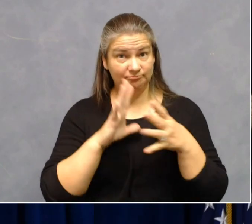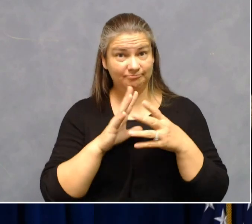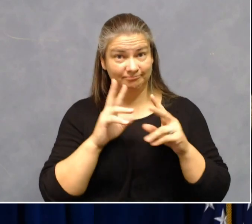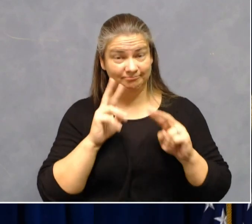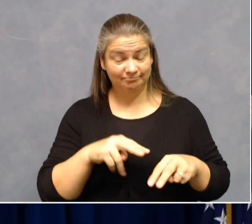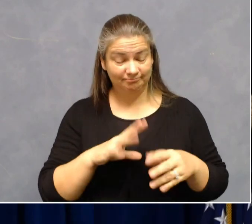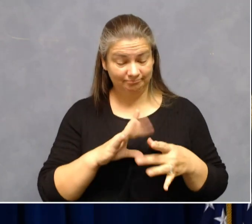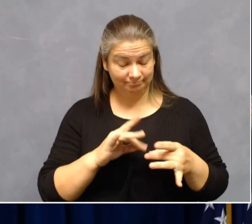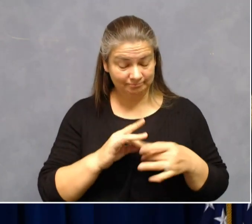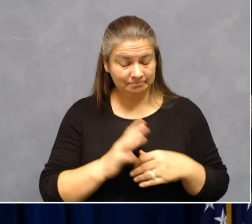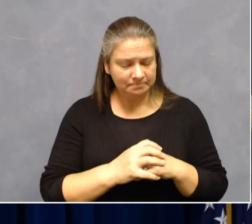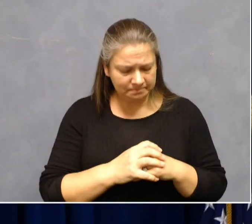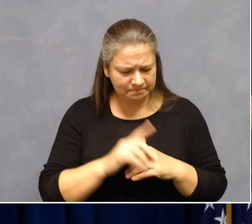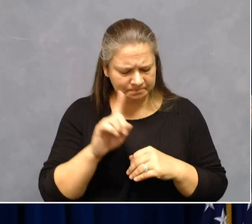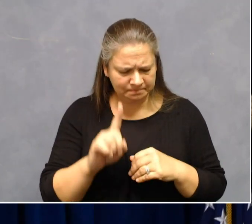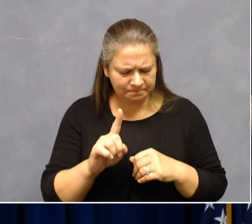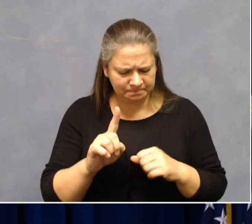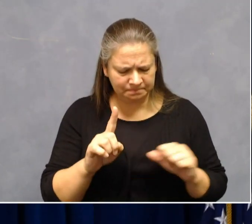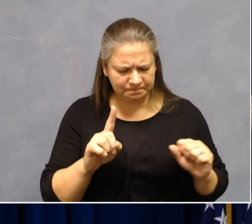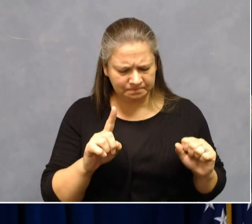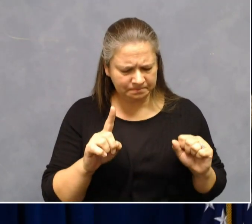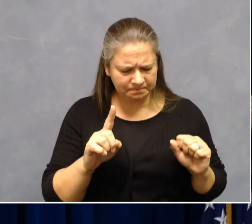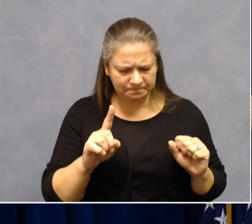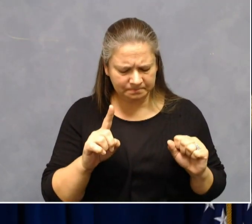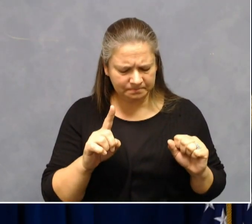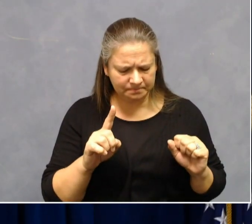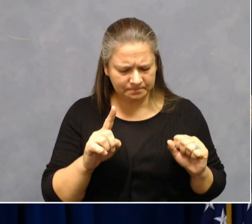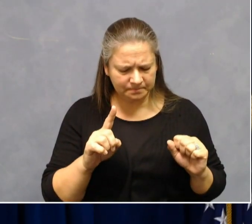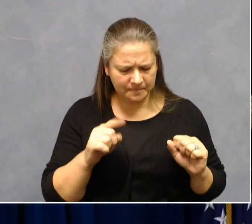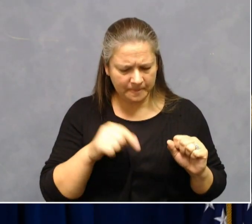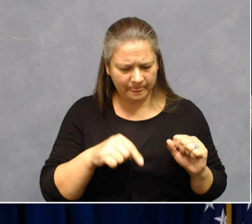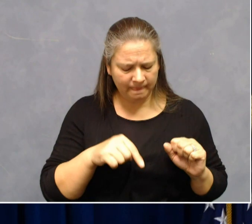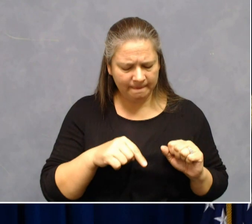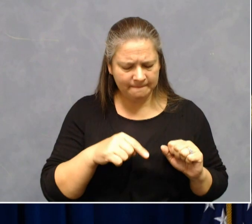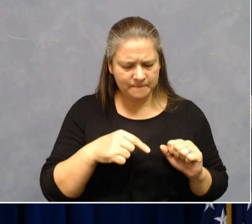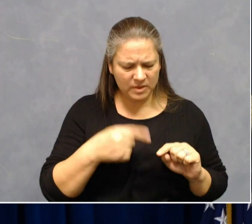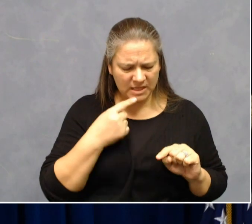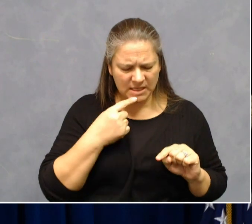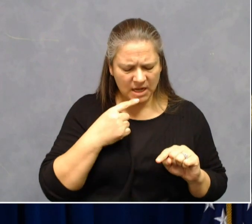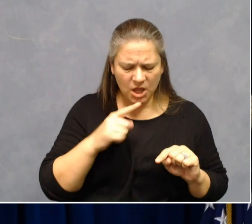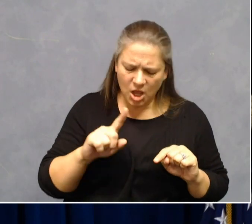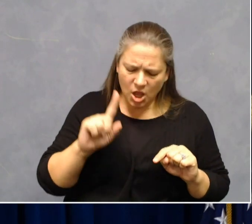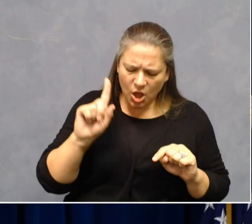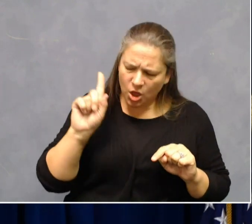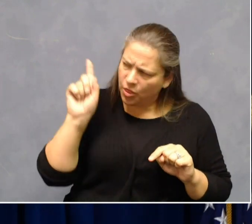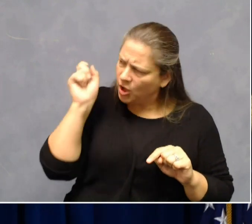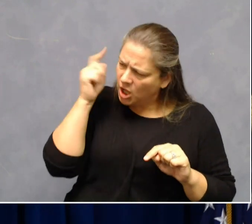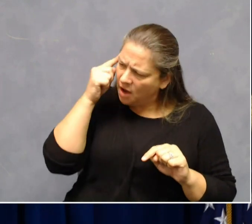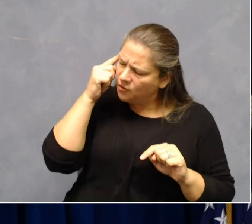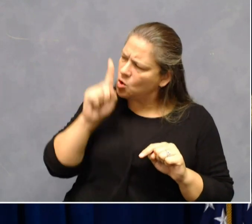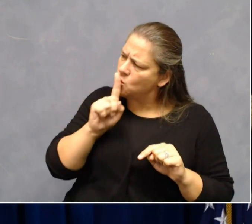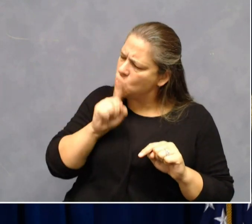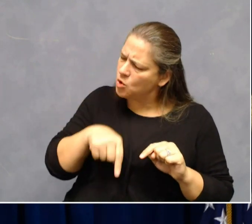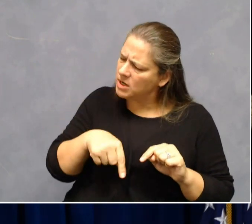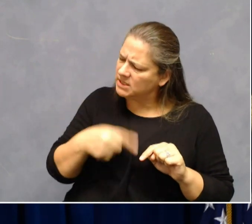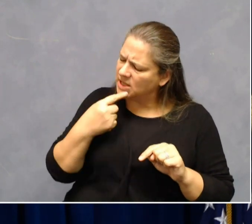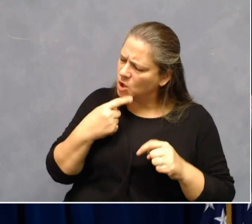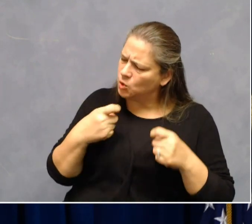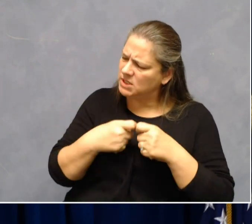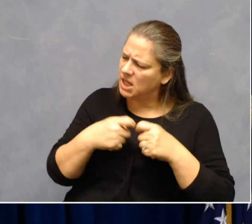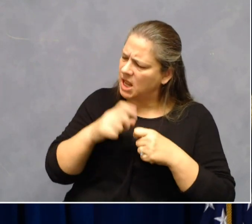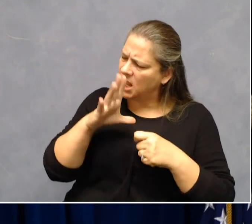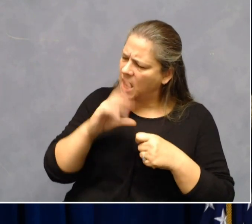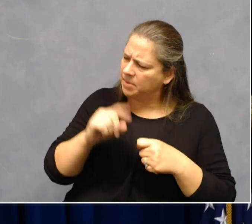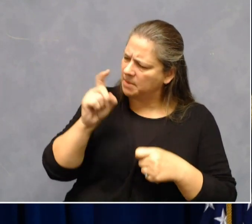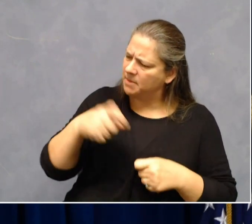Let's see. With the governor's order saying that utility companies must enter into a 6-month